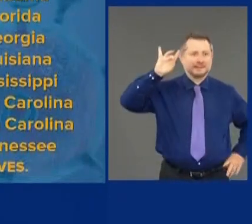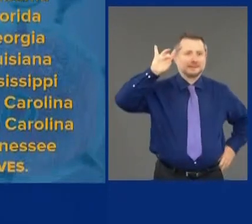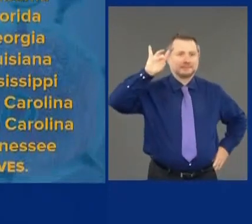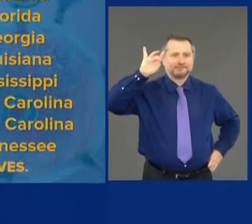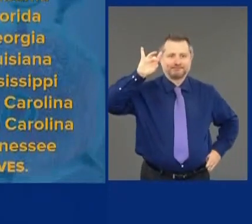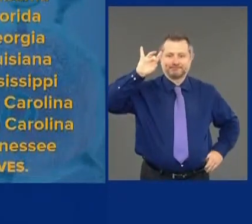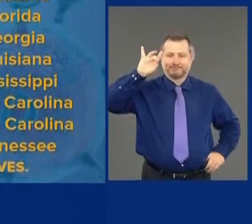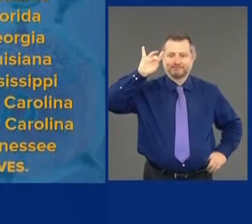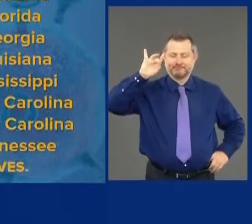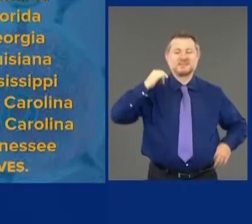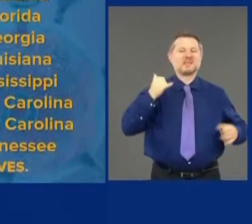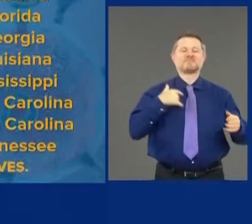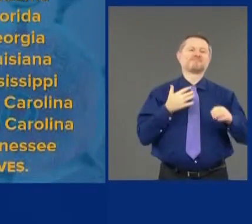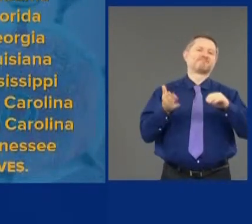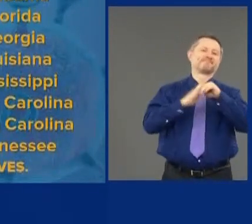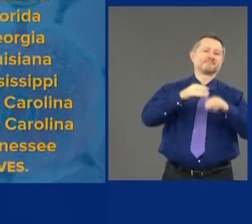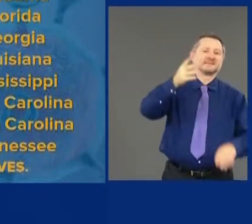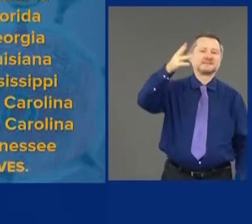Now it's 16.